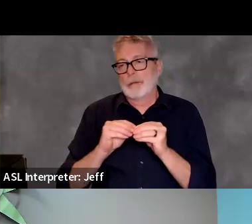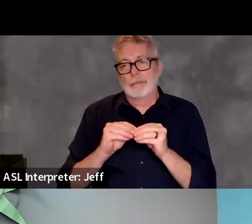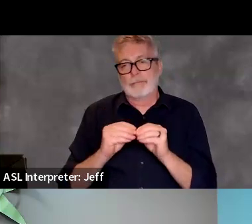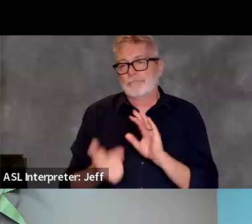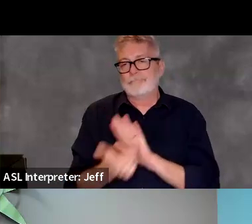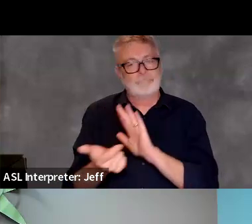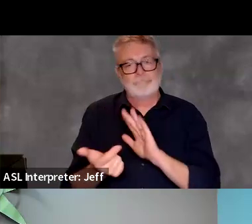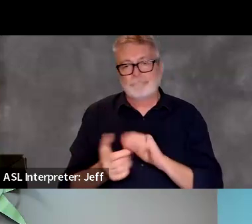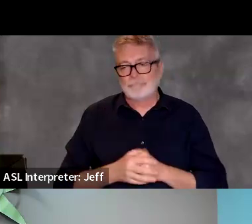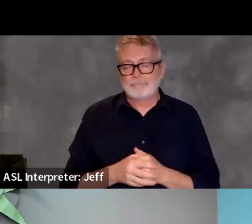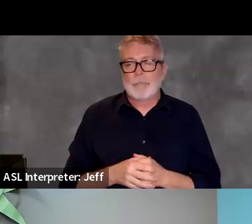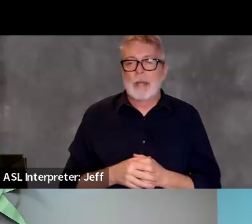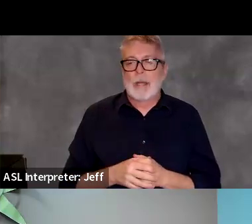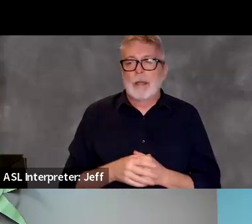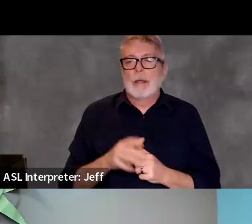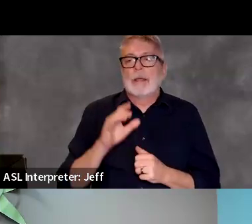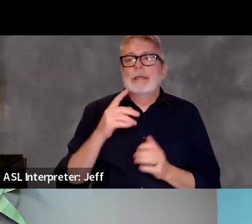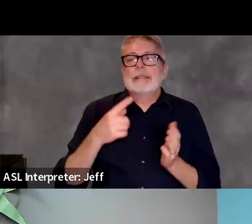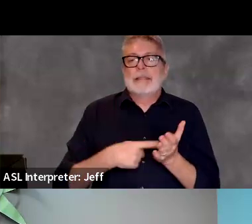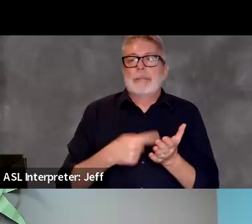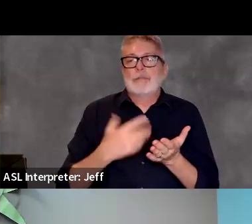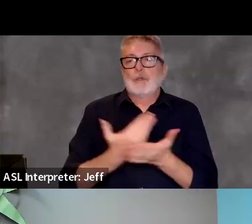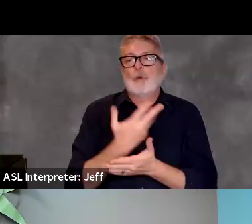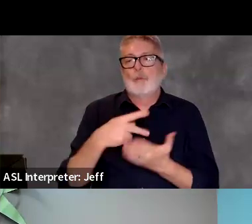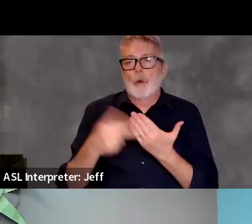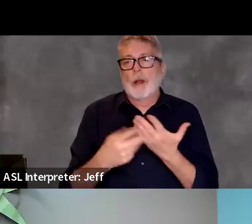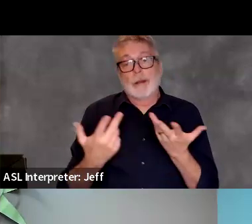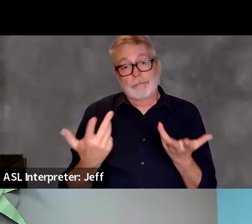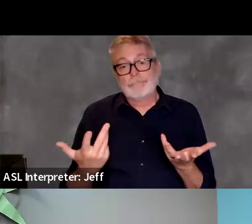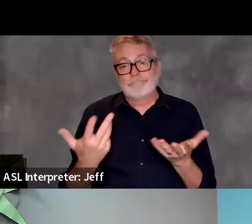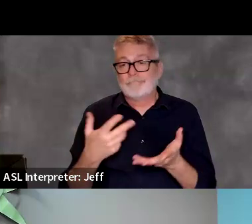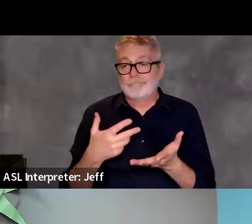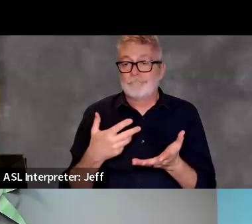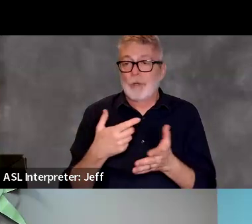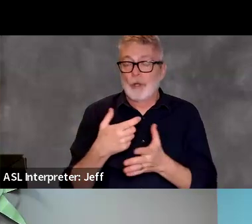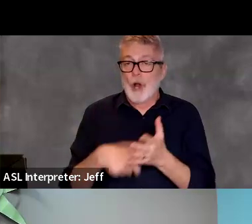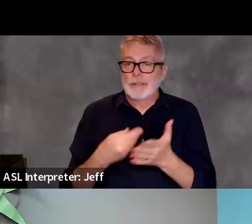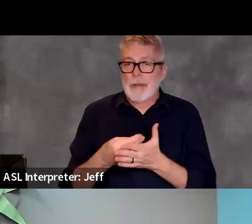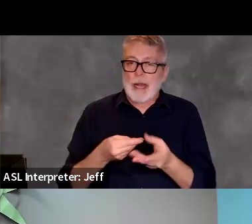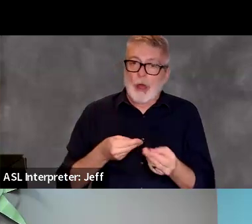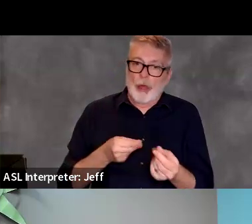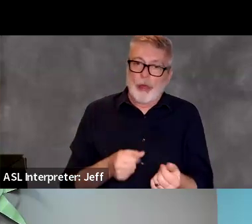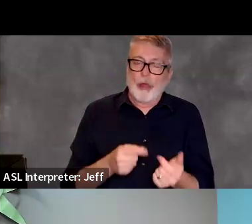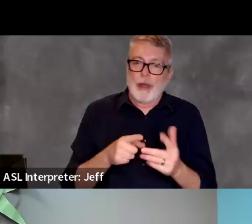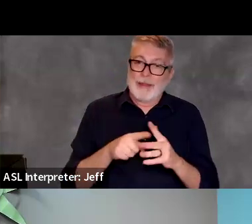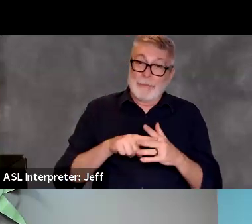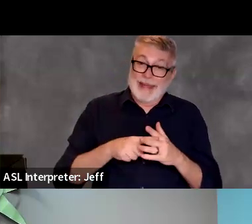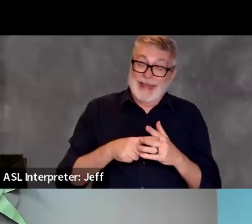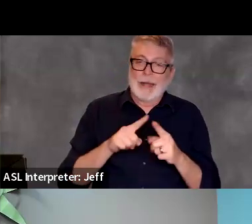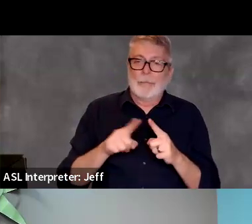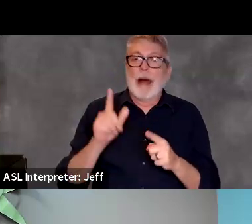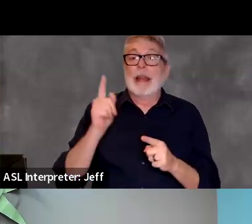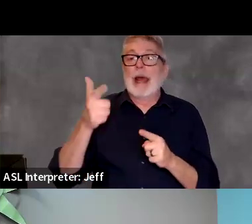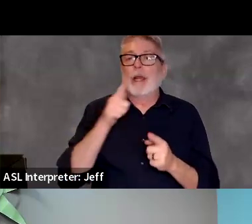would cost more money. And sometimes new programs cost money initially and save money in the long run. So it's